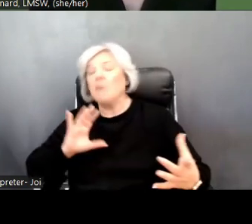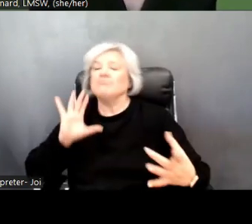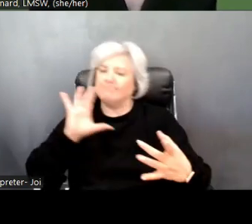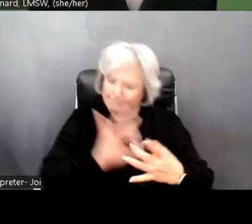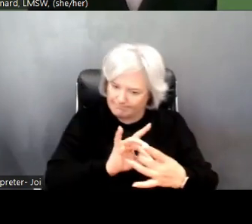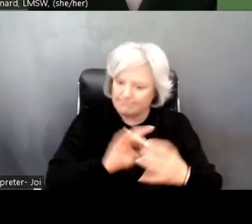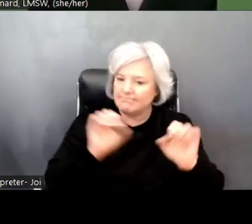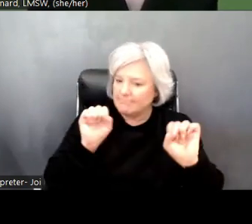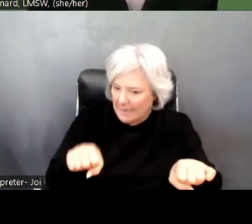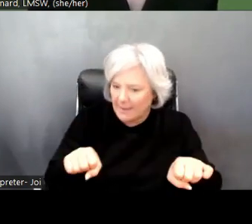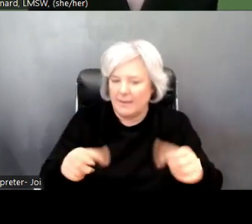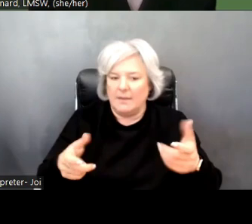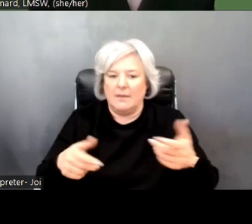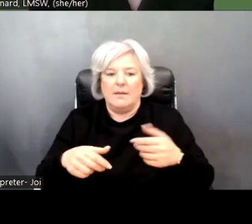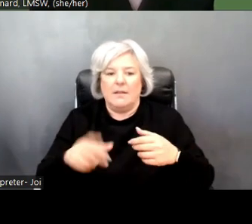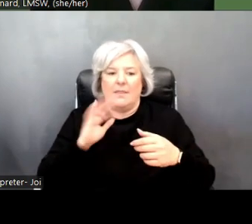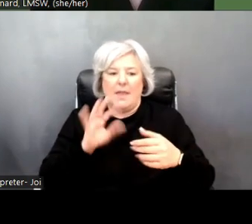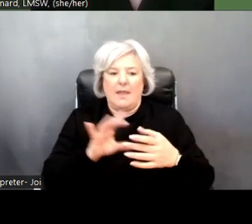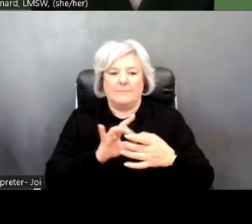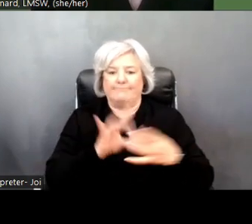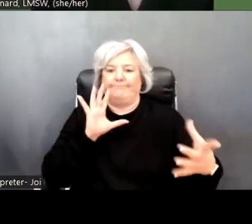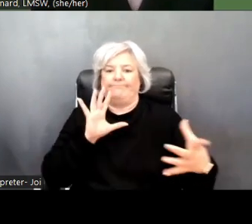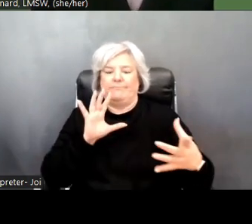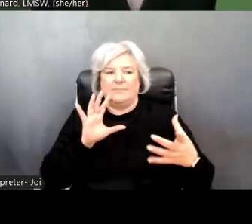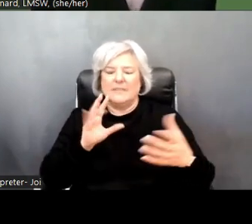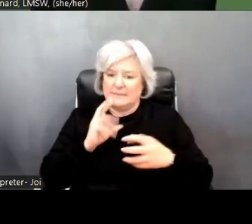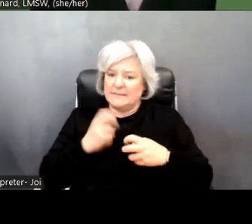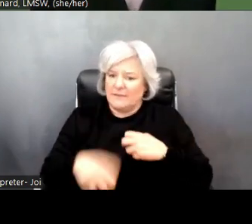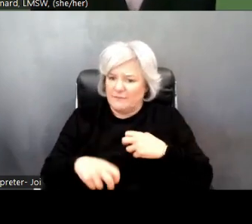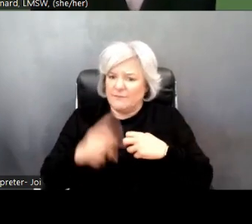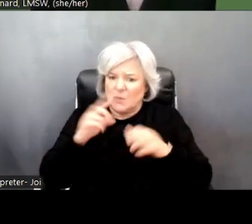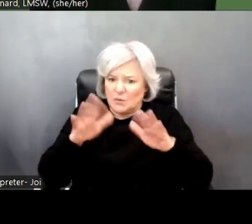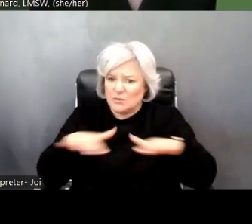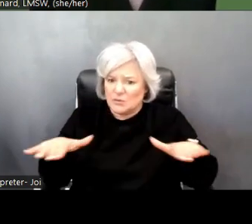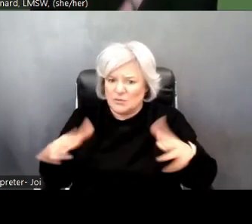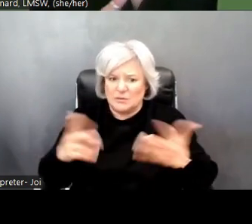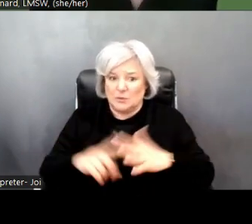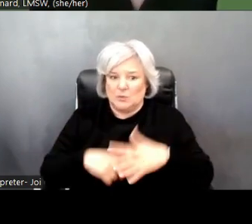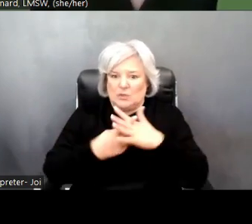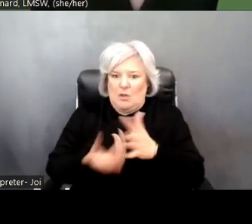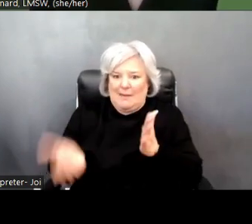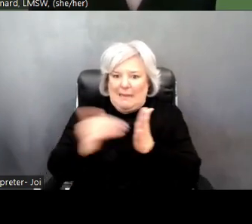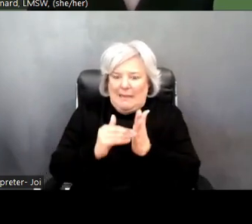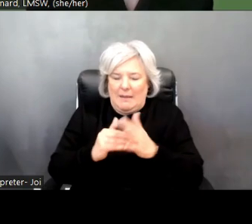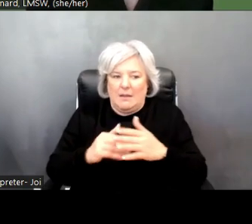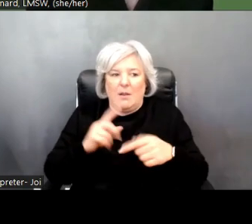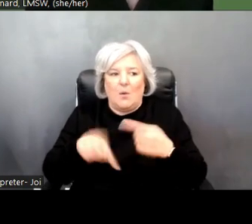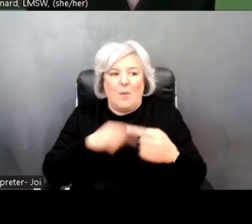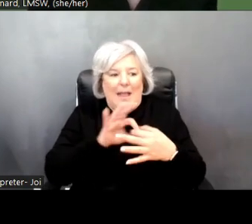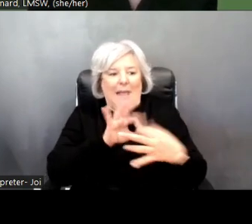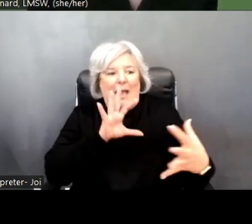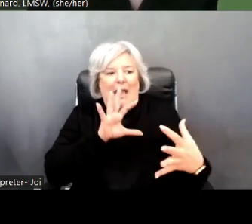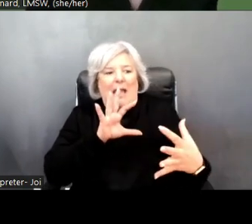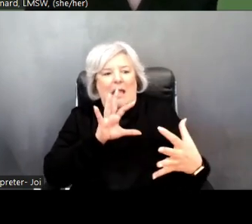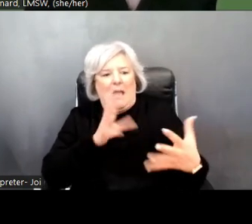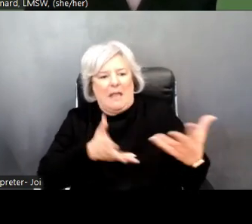disturbance. Attachment is difficult for children and youth with compromised beginnings. When attachments are broken